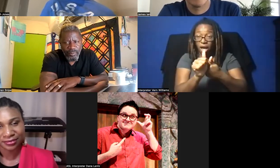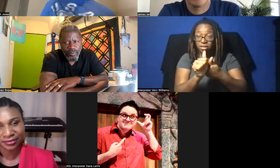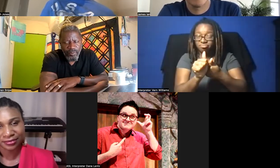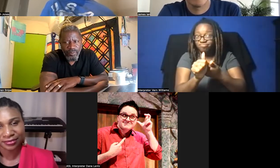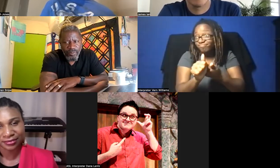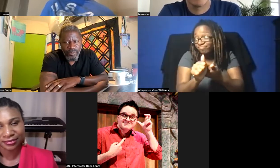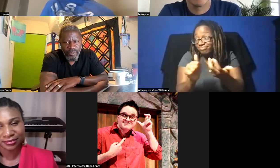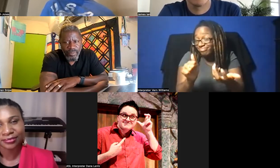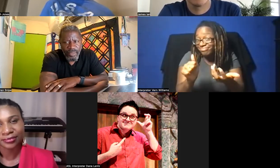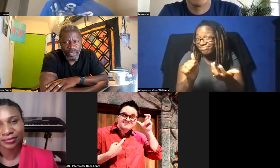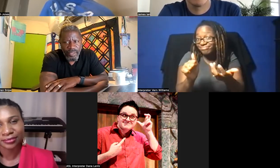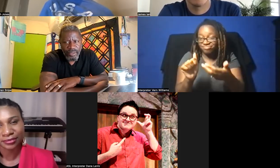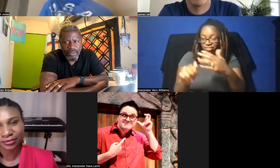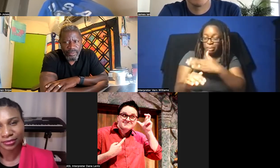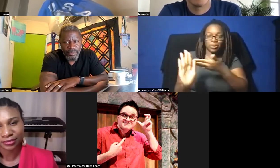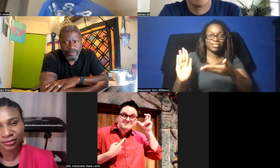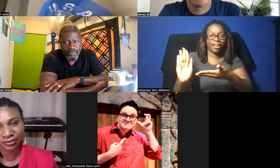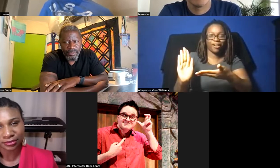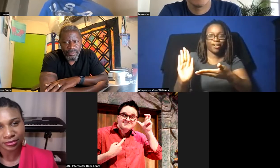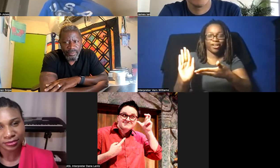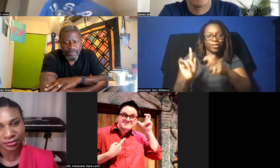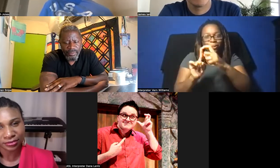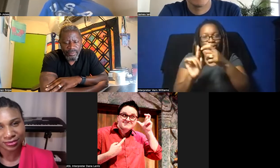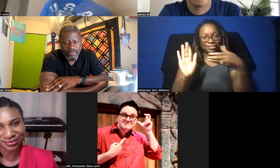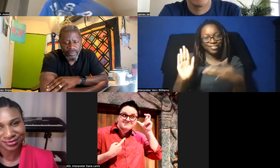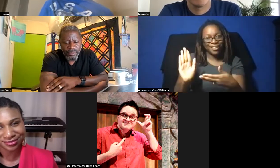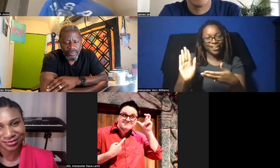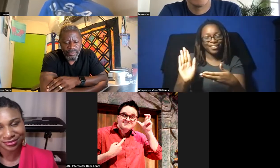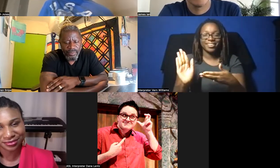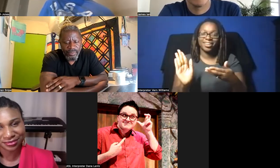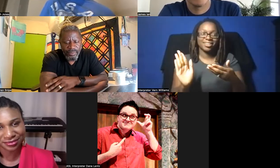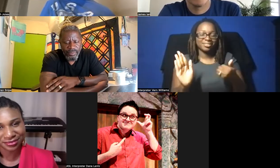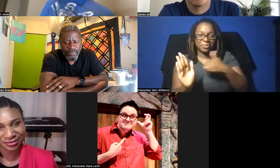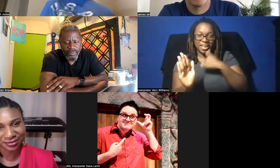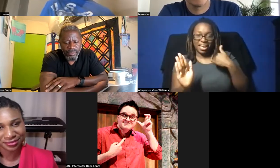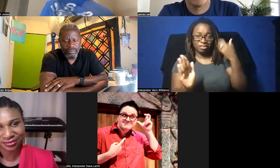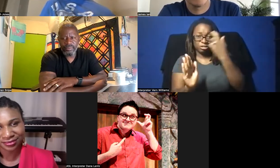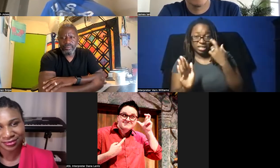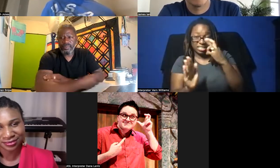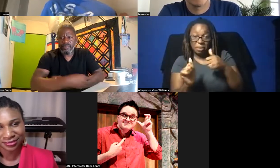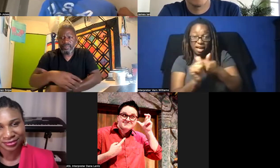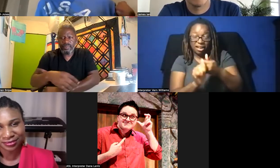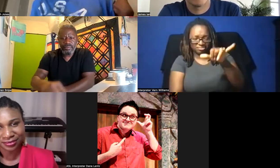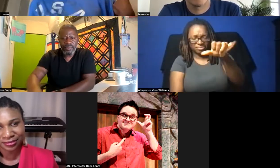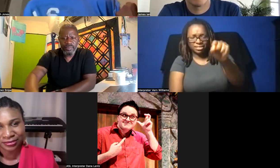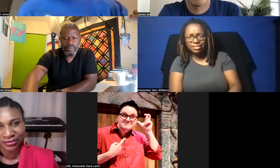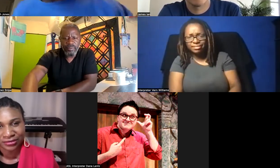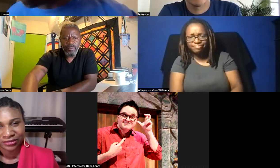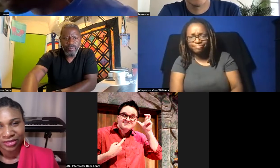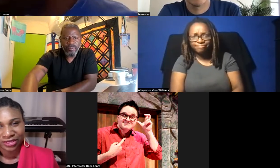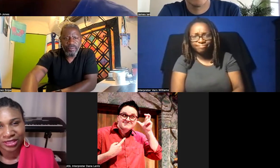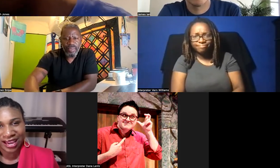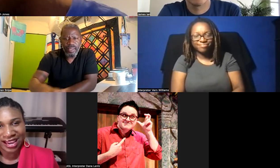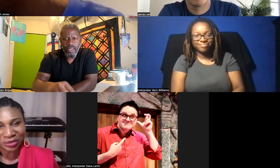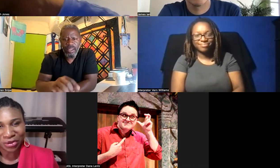That's written in the music and the lyrics. Is it implied just by its breathing? The answer is yes.